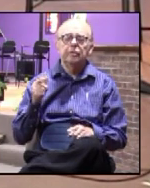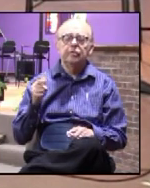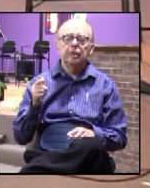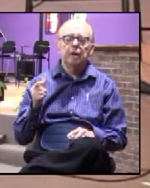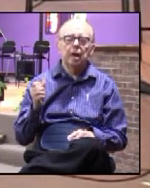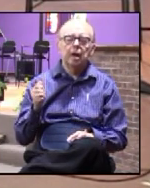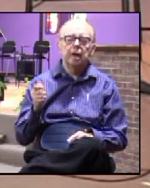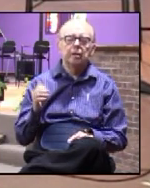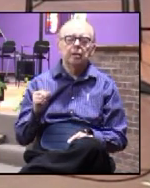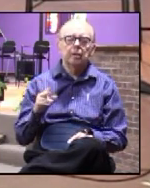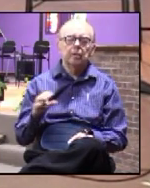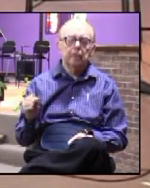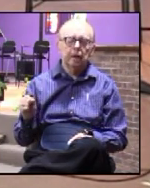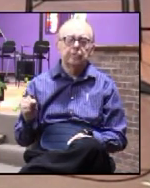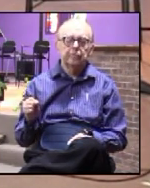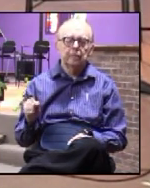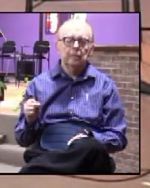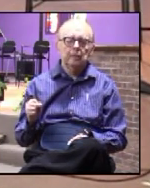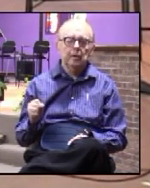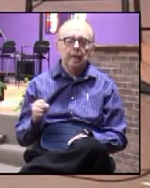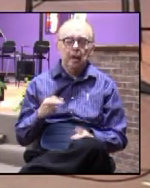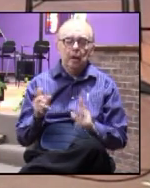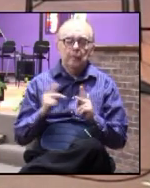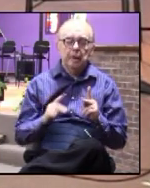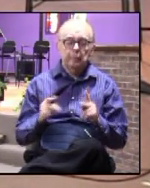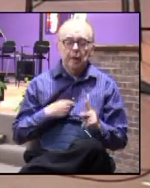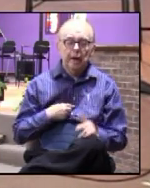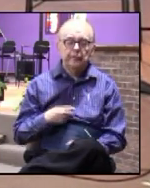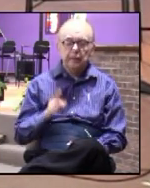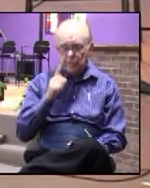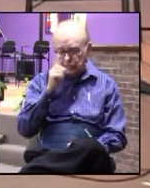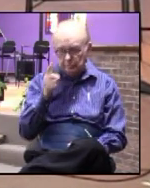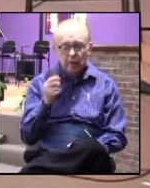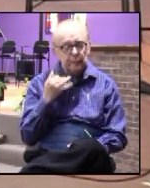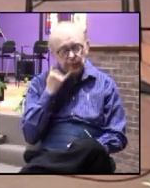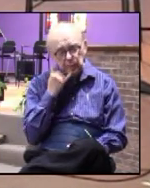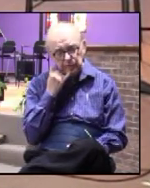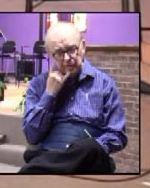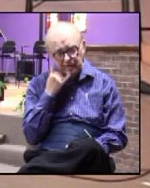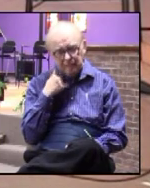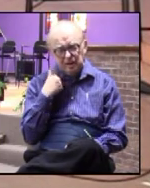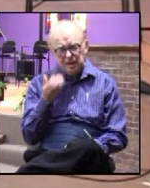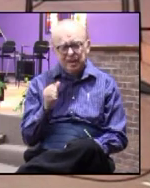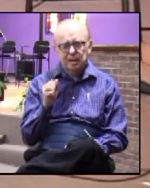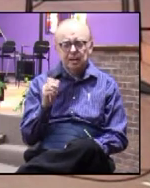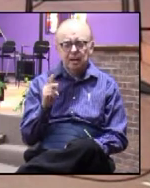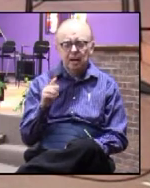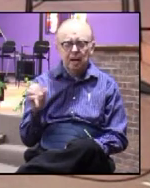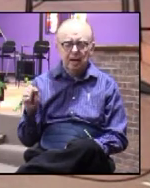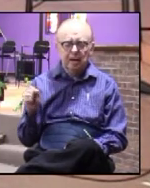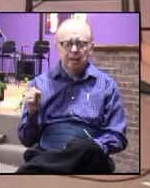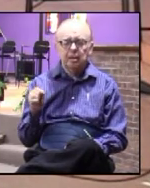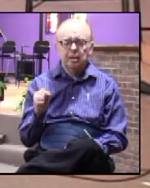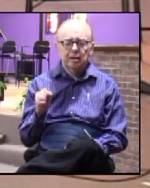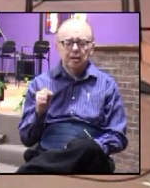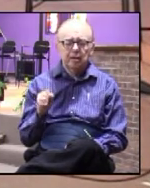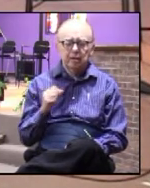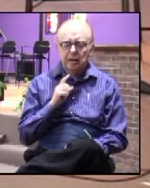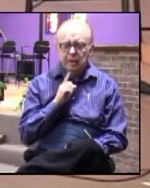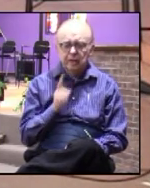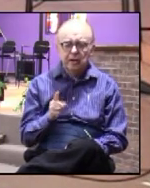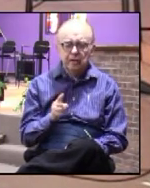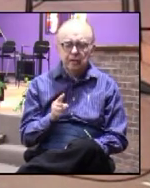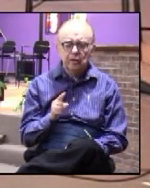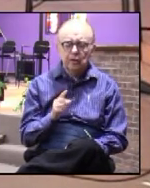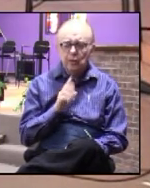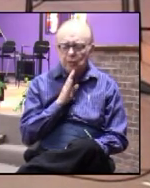have smartphones, that we can put apps on. They're really cool, really neat, to where you can actually track who you've talked